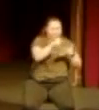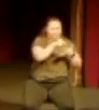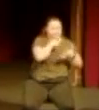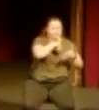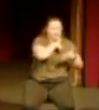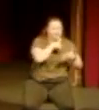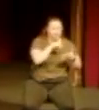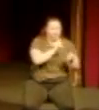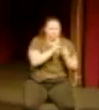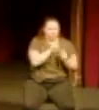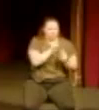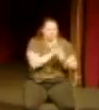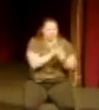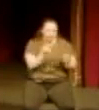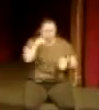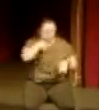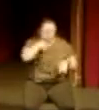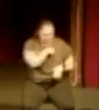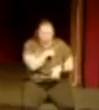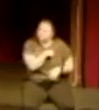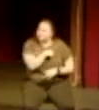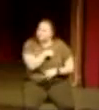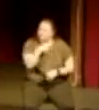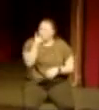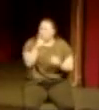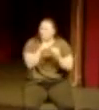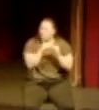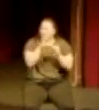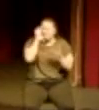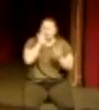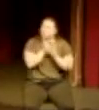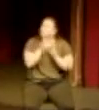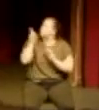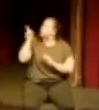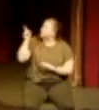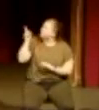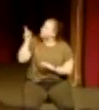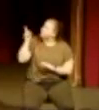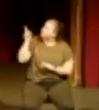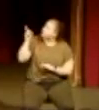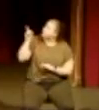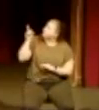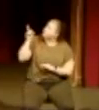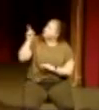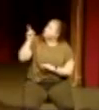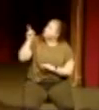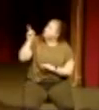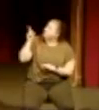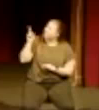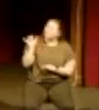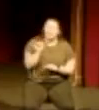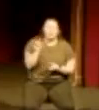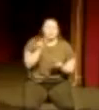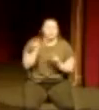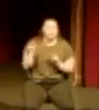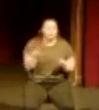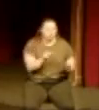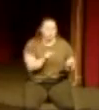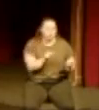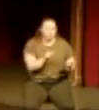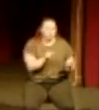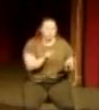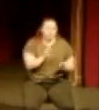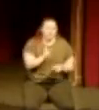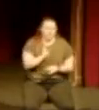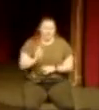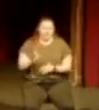folks. So looking forward to that. And I think I have one more picture. Yeah, here we go. That gives you an idea about what the view is like going back towards the public safety